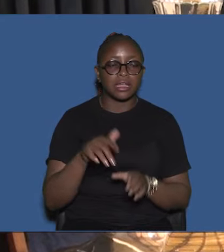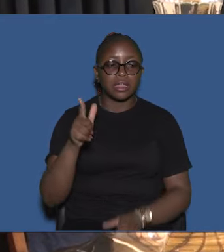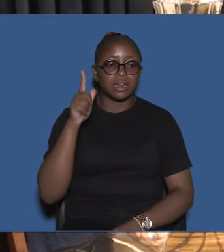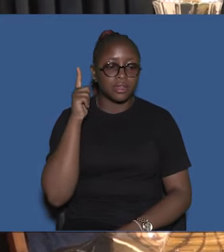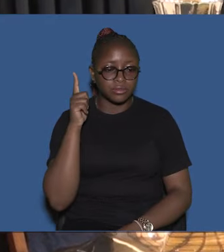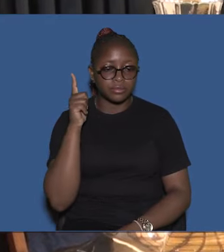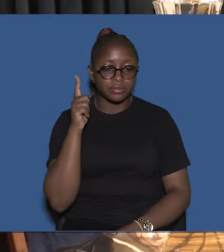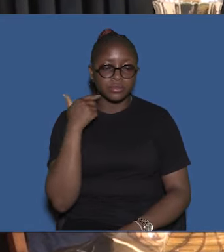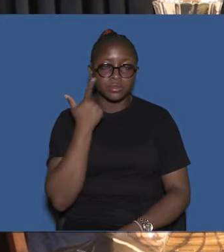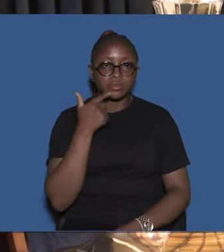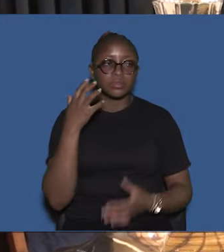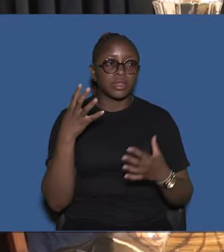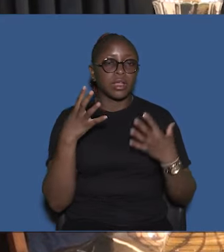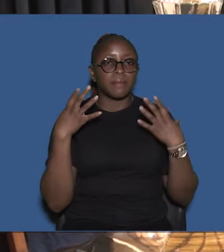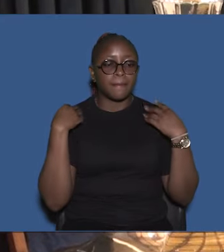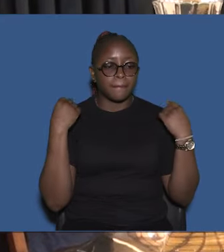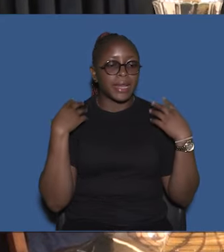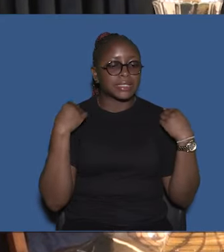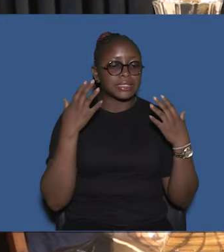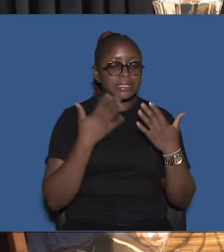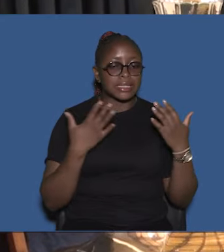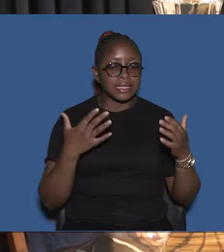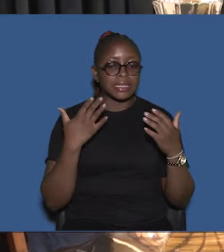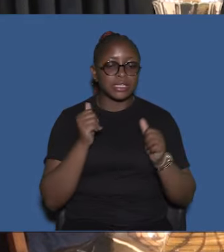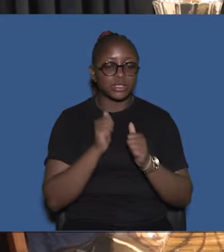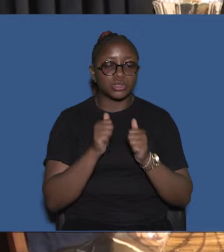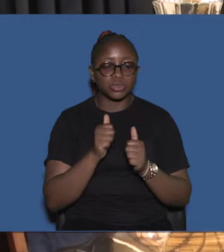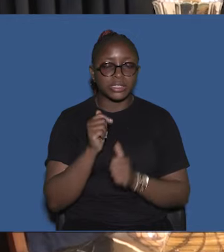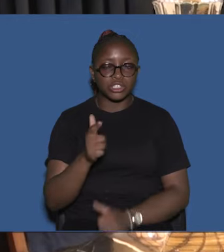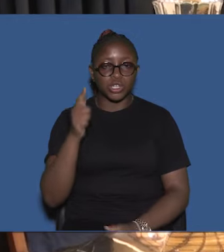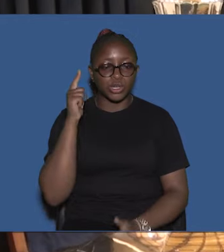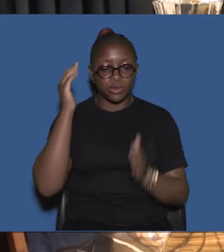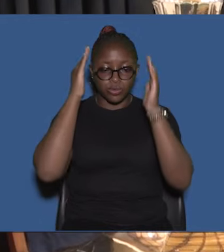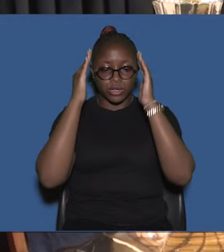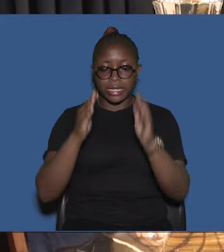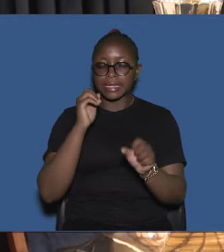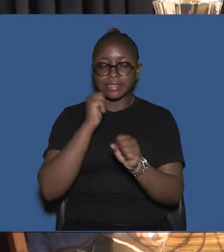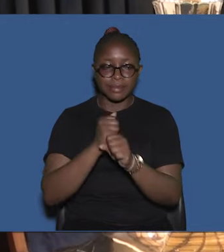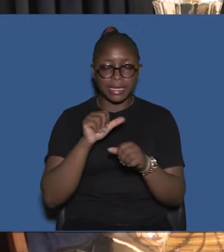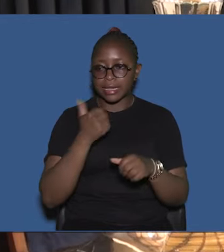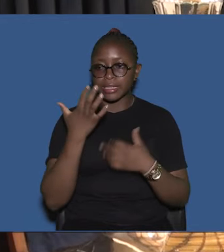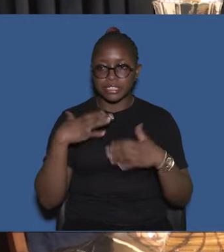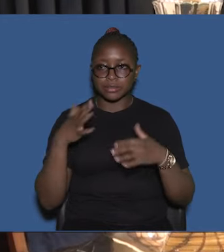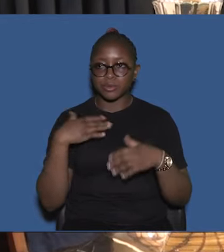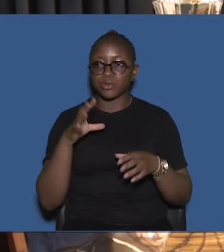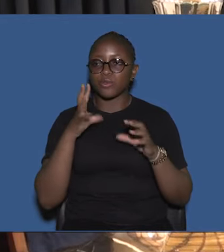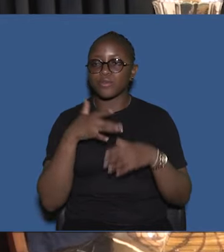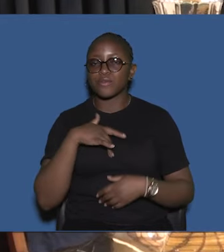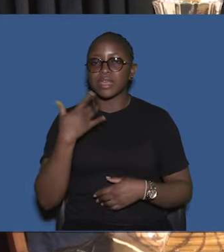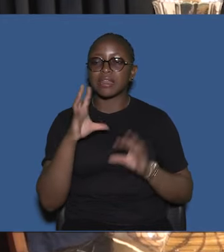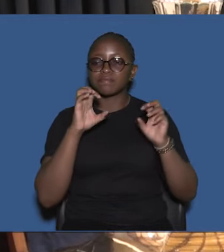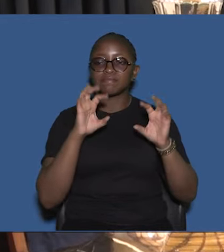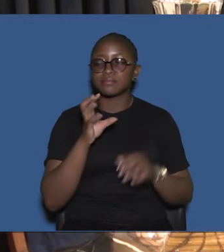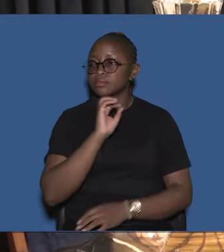things that are legalistic, makes others not to be attracted to the gospel simply because